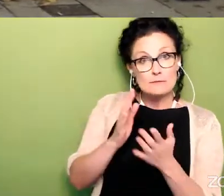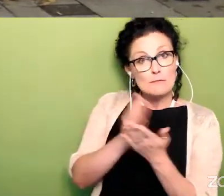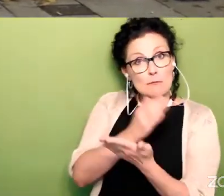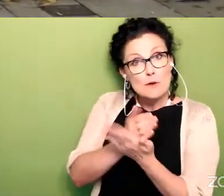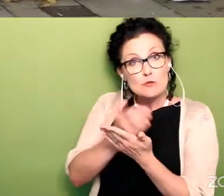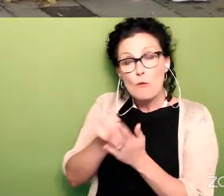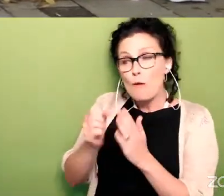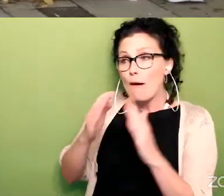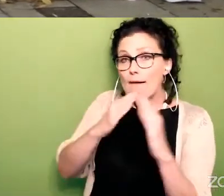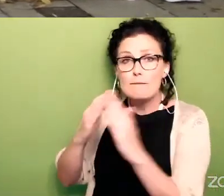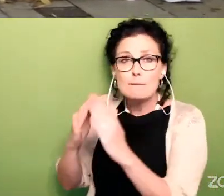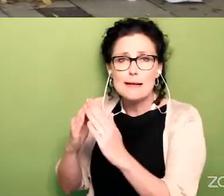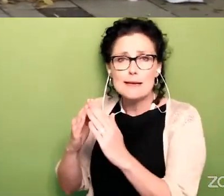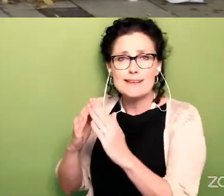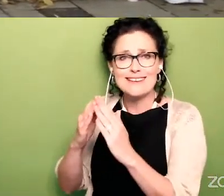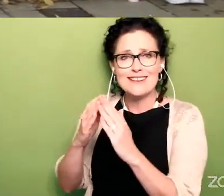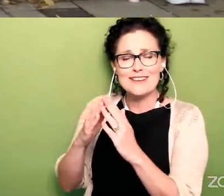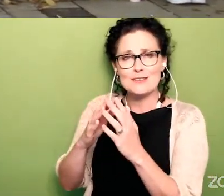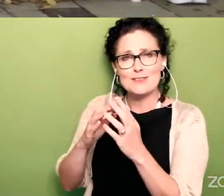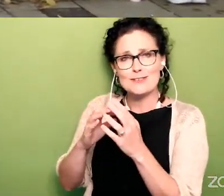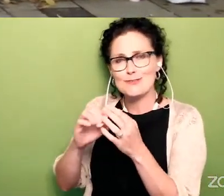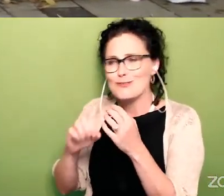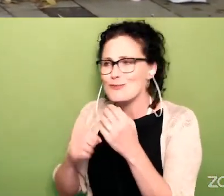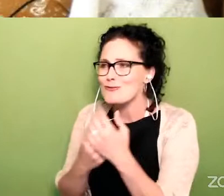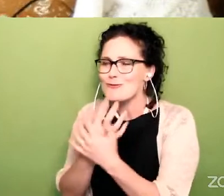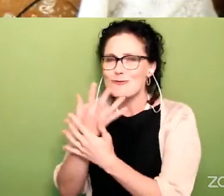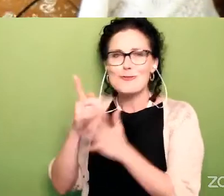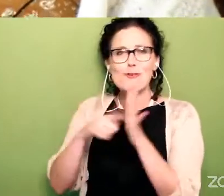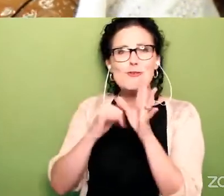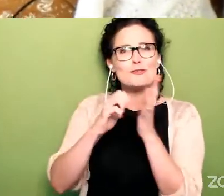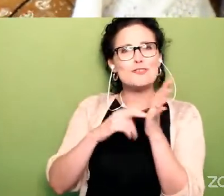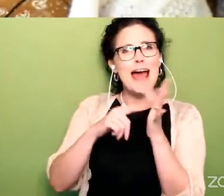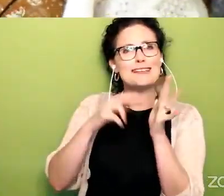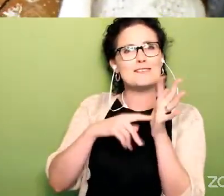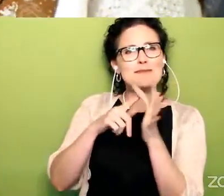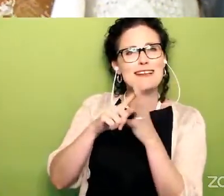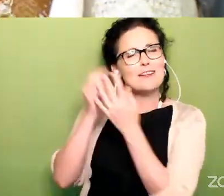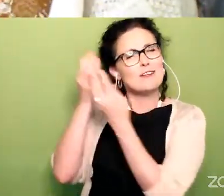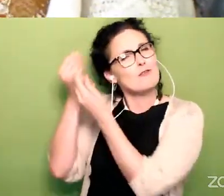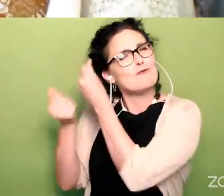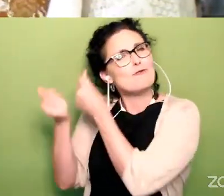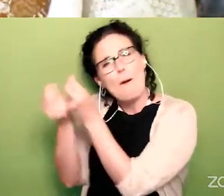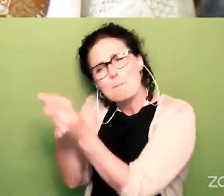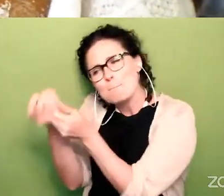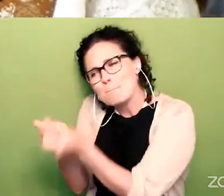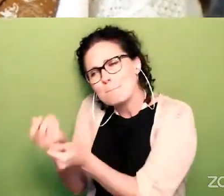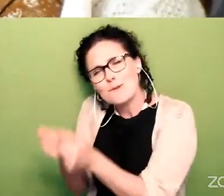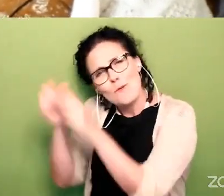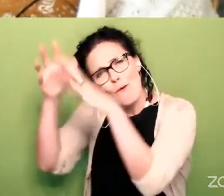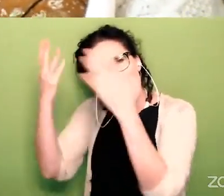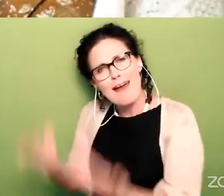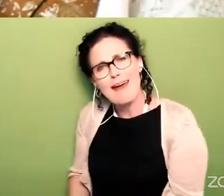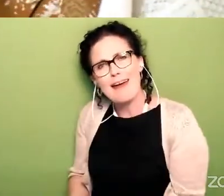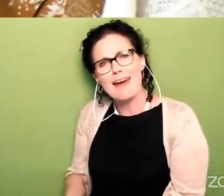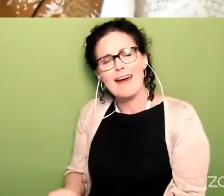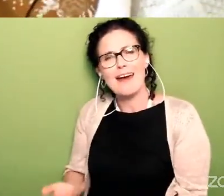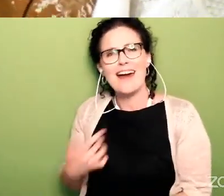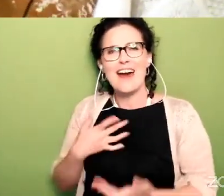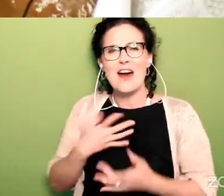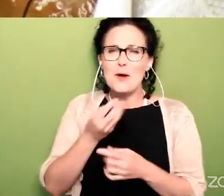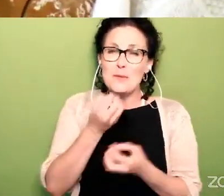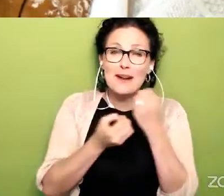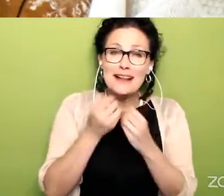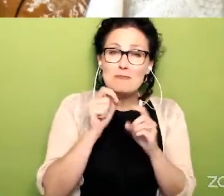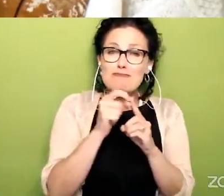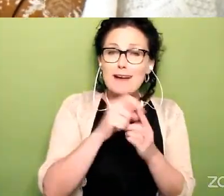and eat broadhead for breakfast like we always have. Mandeep, we will help the elderly here and find the Gurdwara